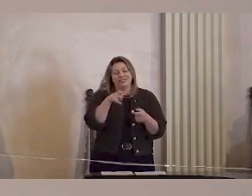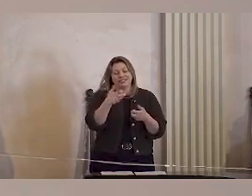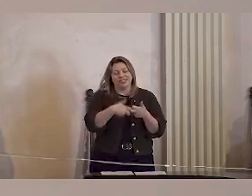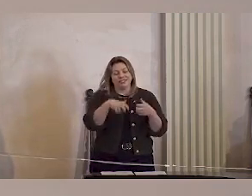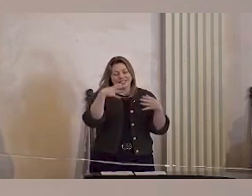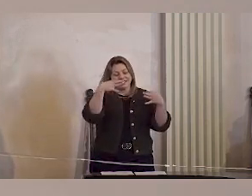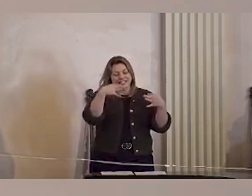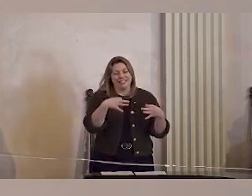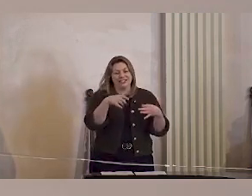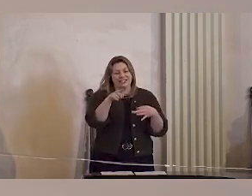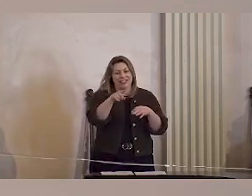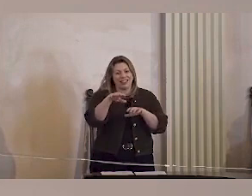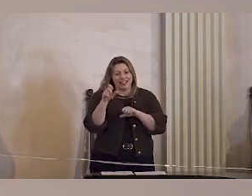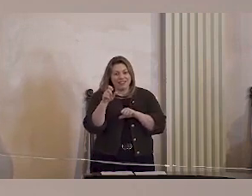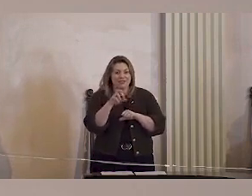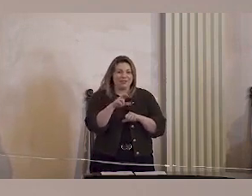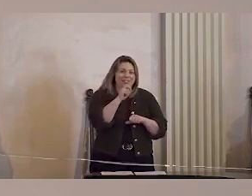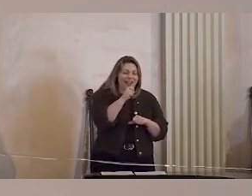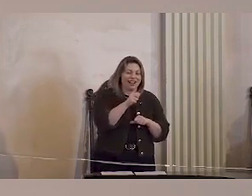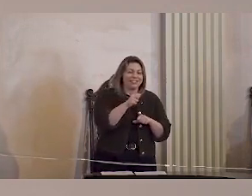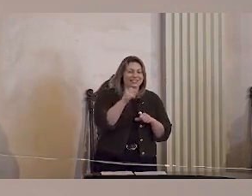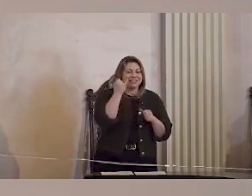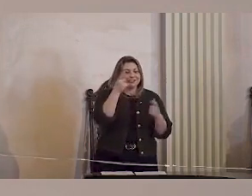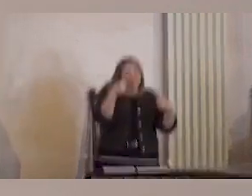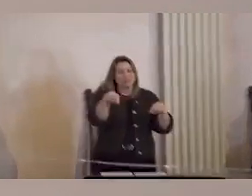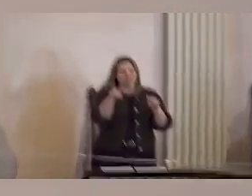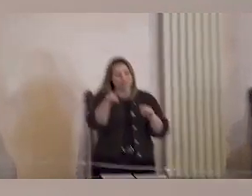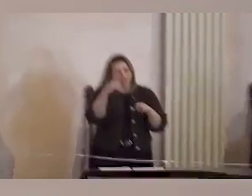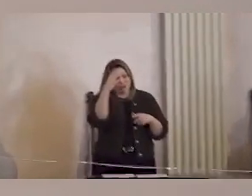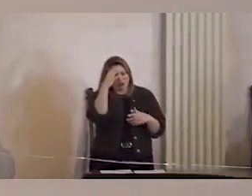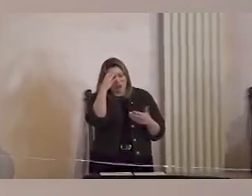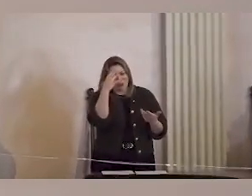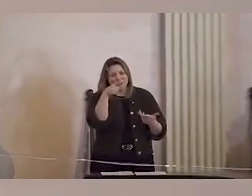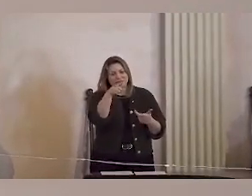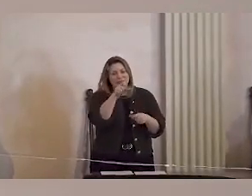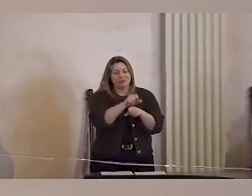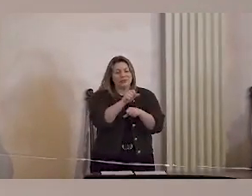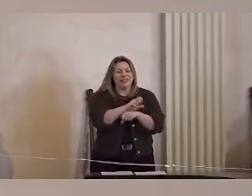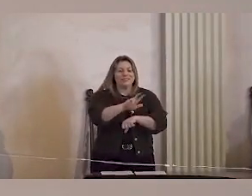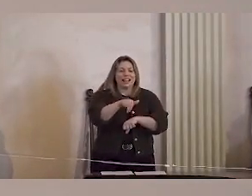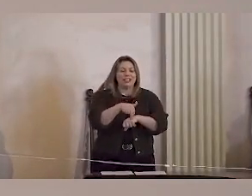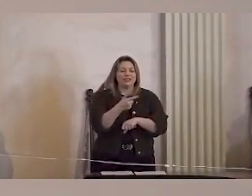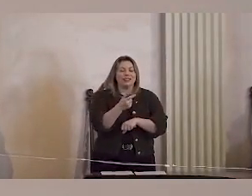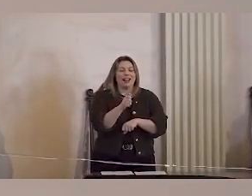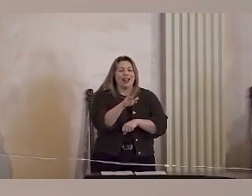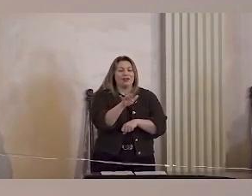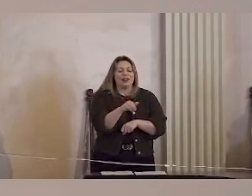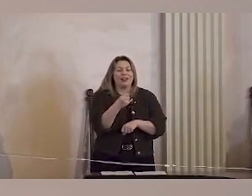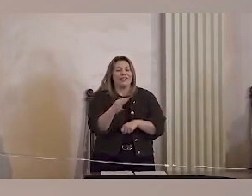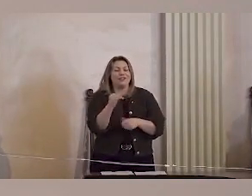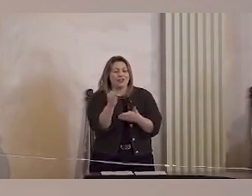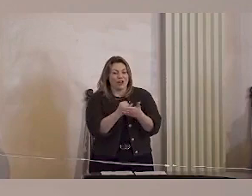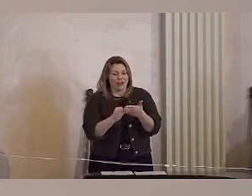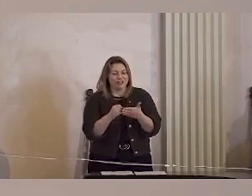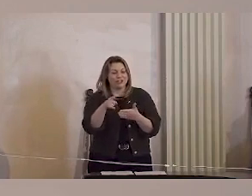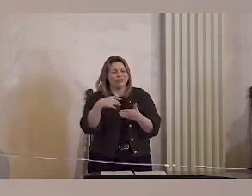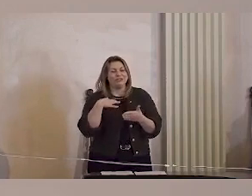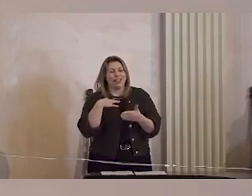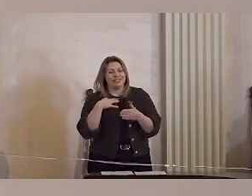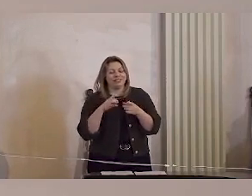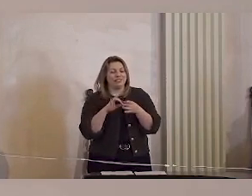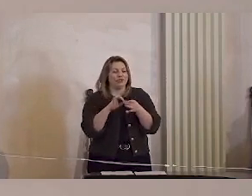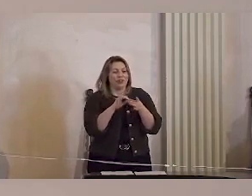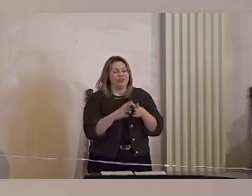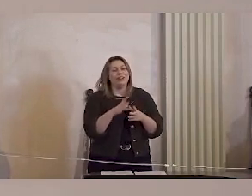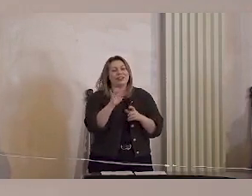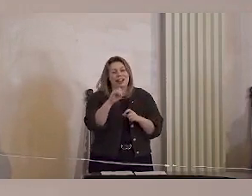about whether to leave or not. But if you know her at all, you know that working at the National Gallery of Art as volunteer coordinator